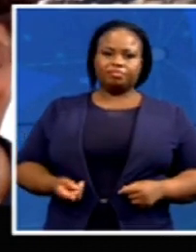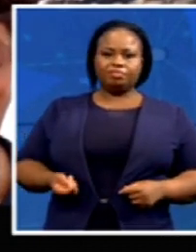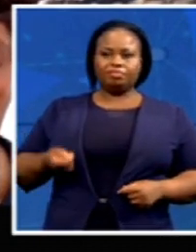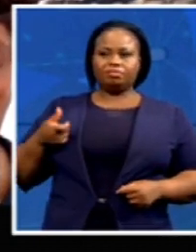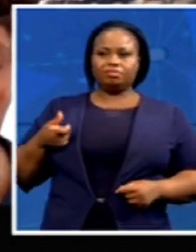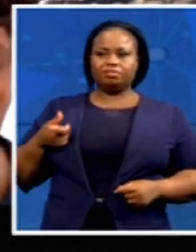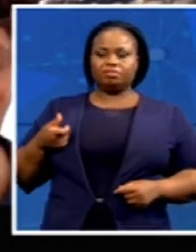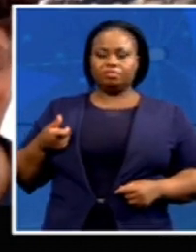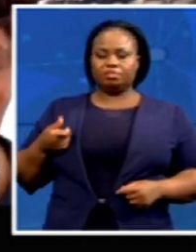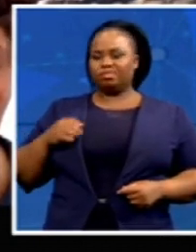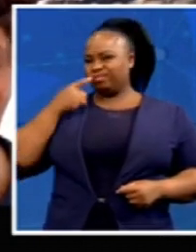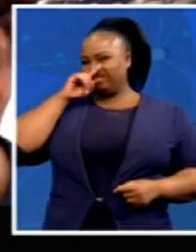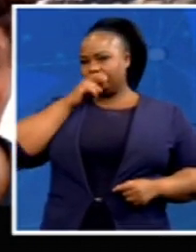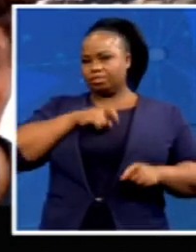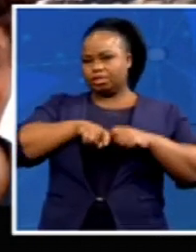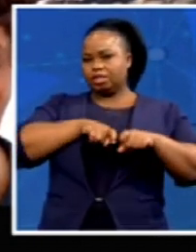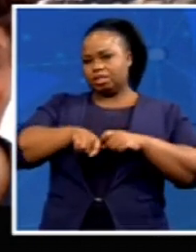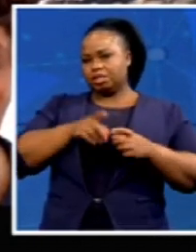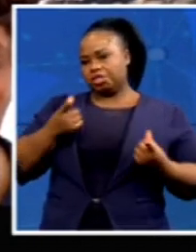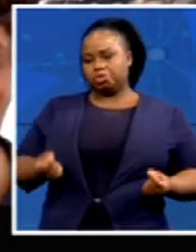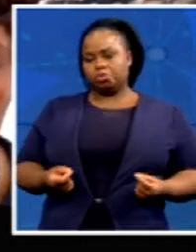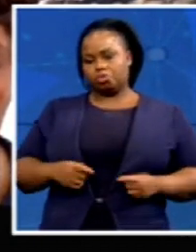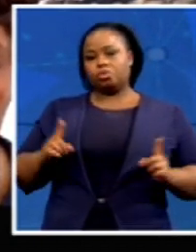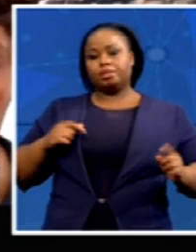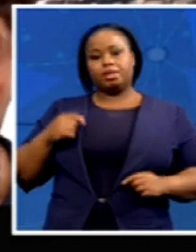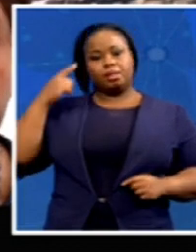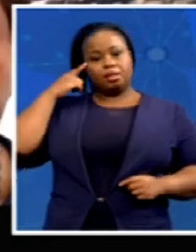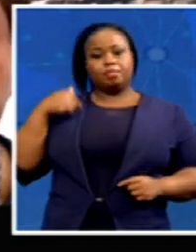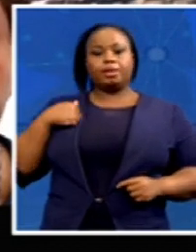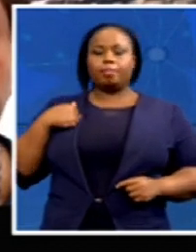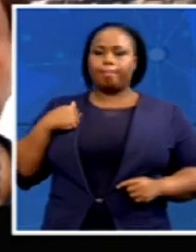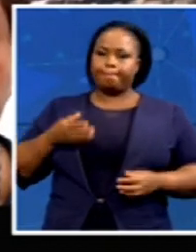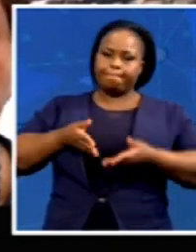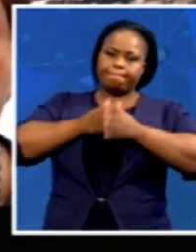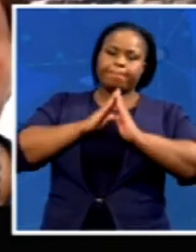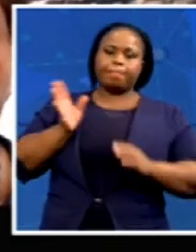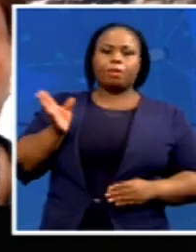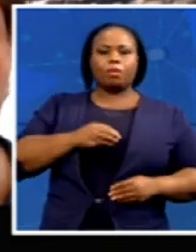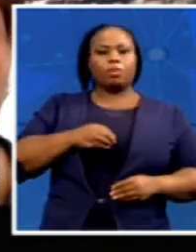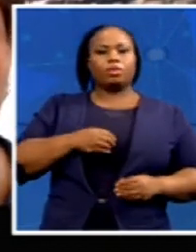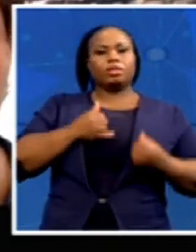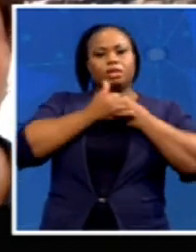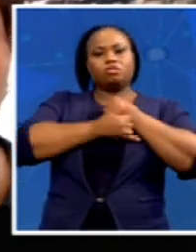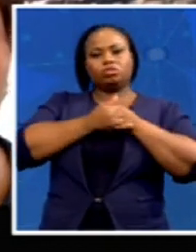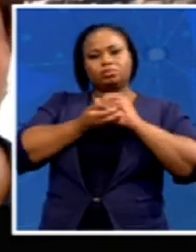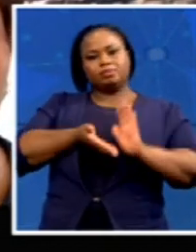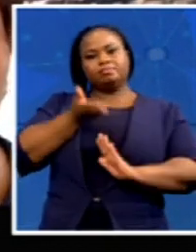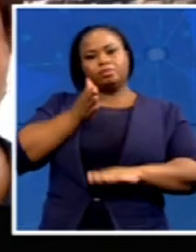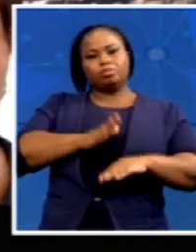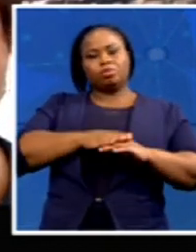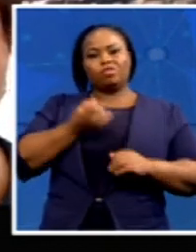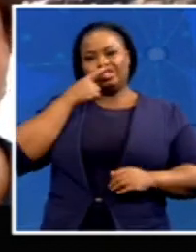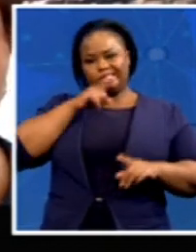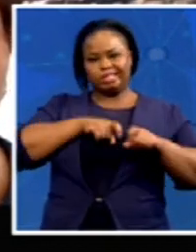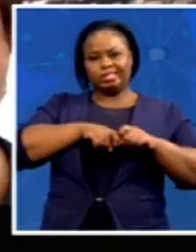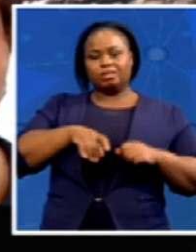I suppose here to make an appeal to all member states to increase the testing. We at Africa CDC continue to supply countries